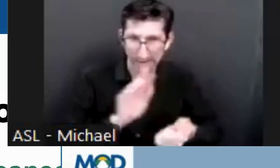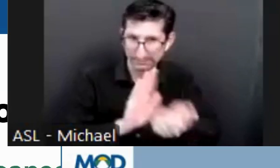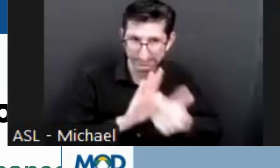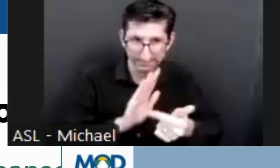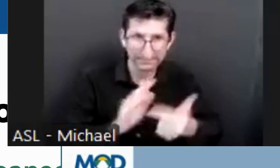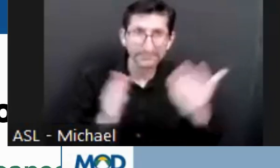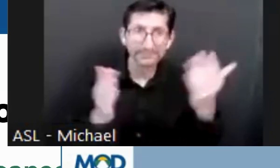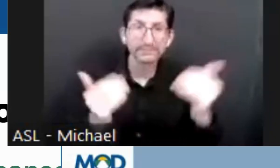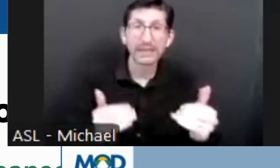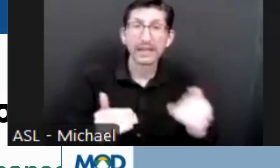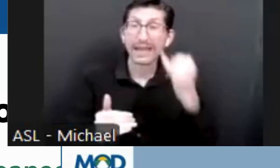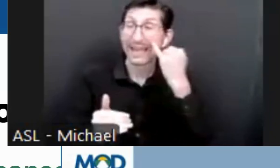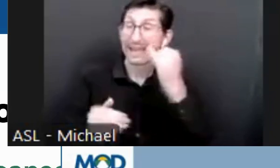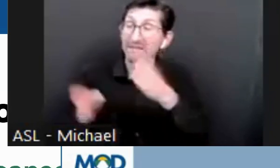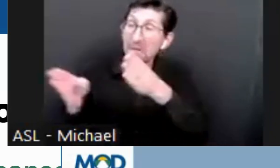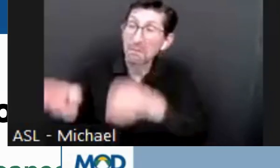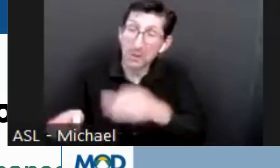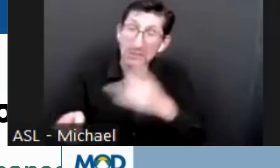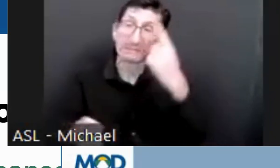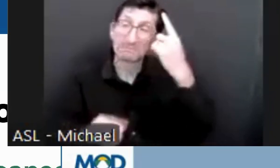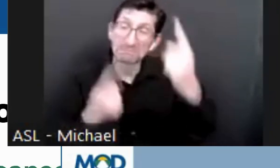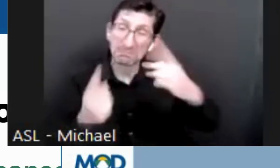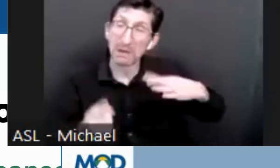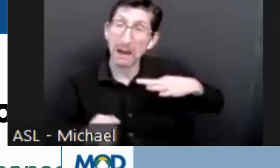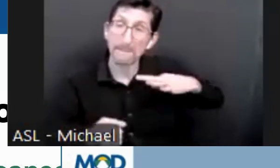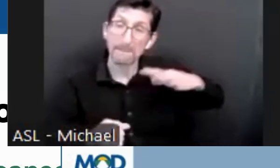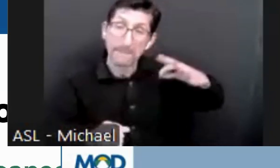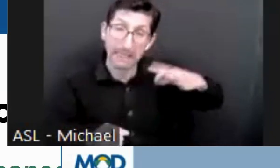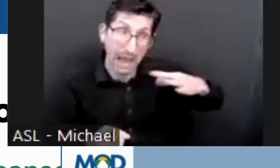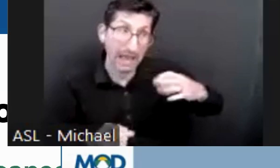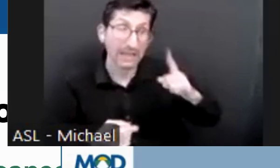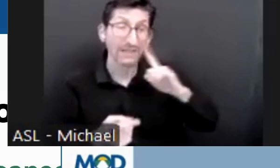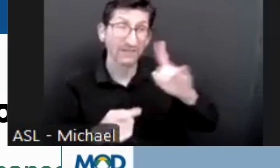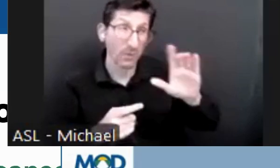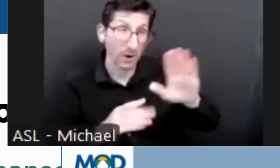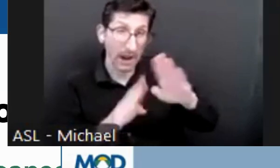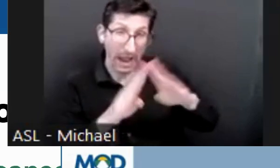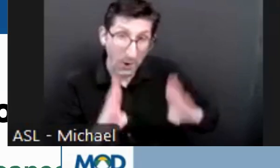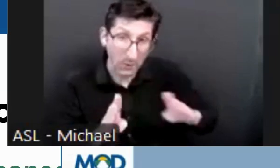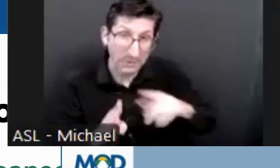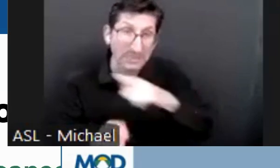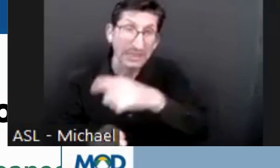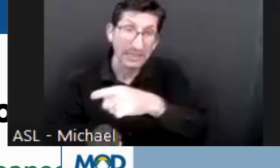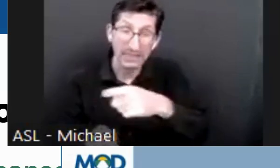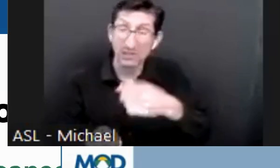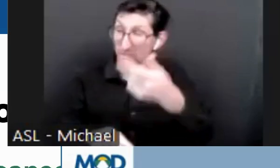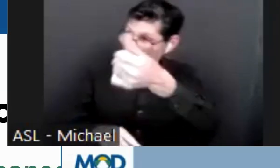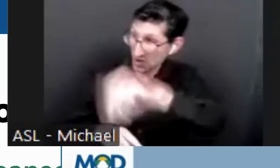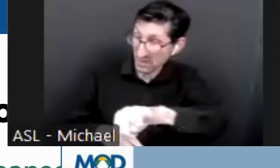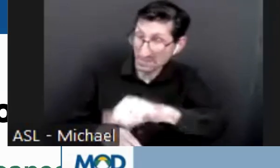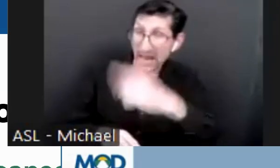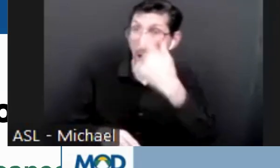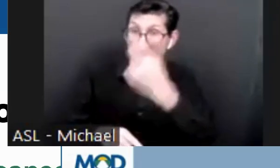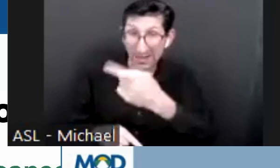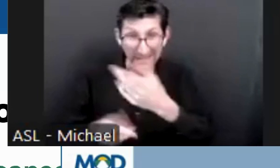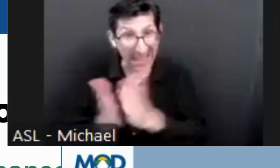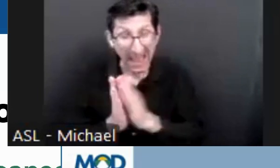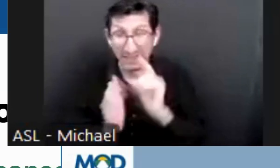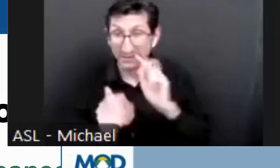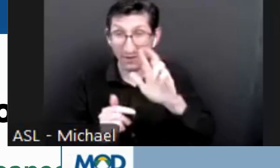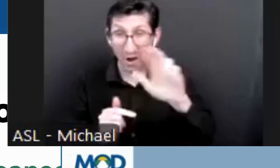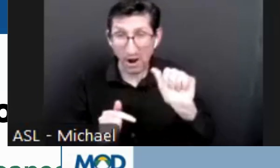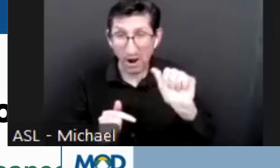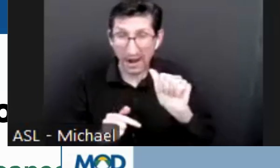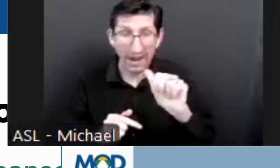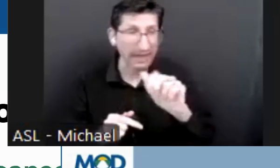a prospective tenant because they've requested such, to evict or otherwise penalize a